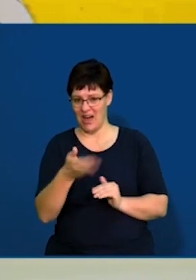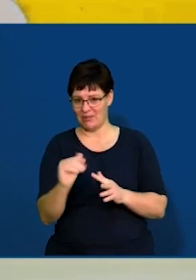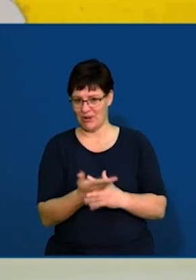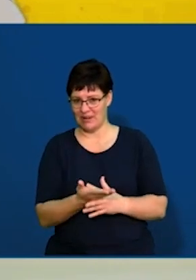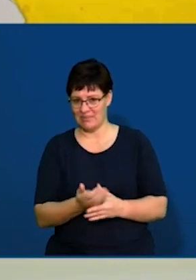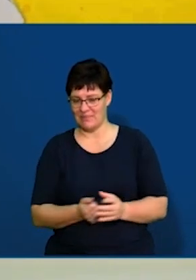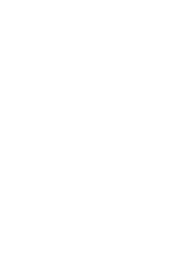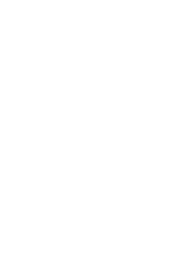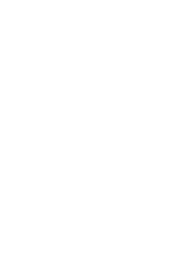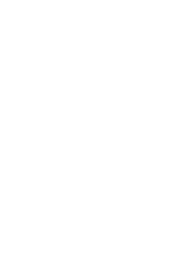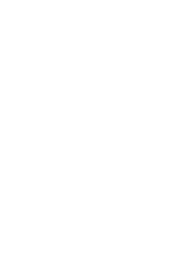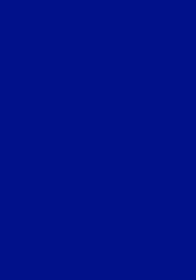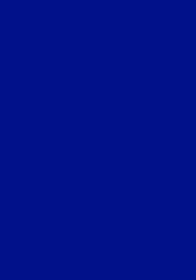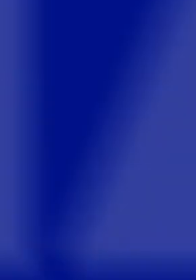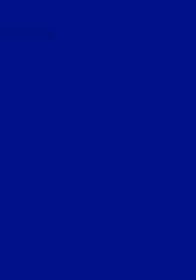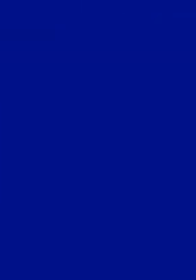break.